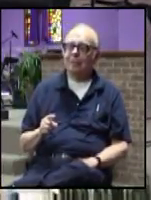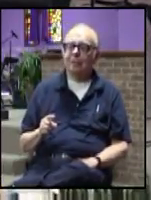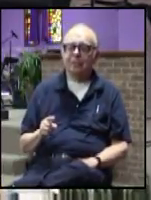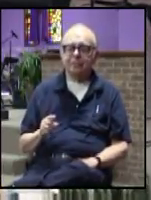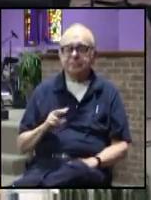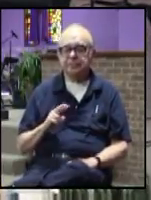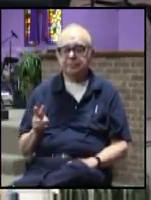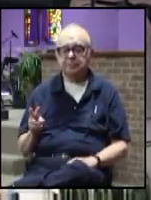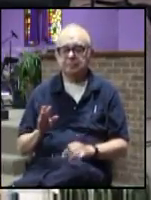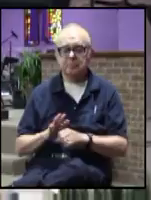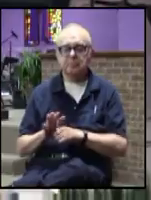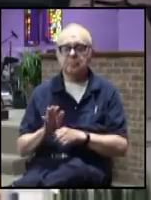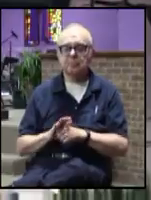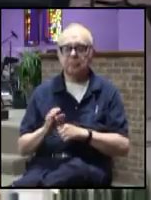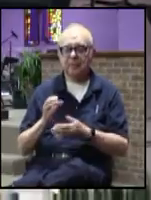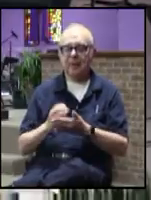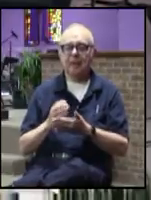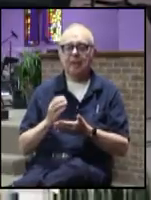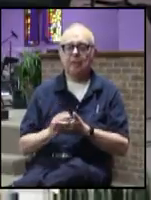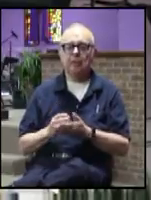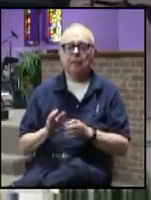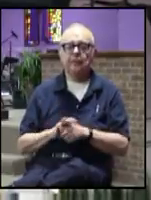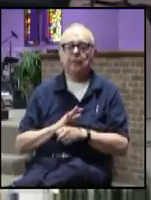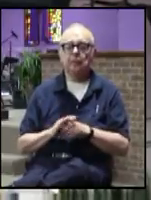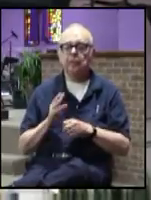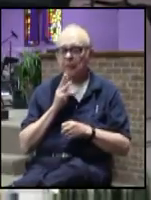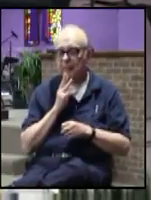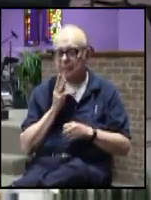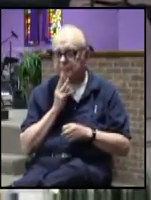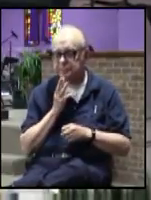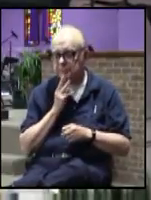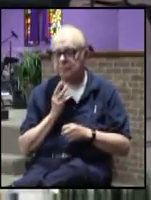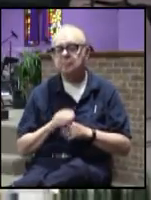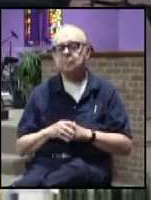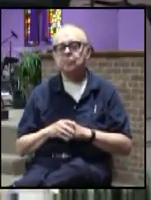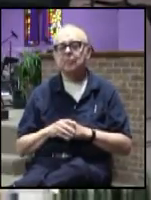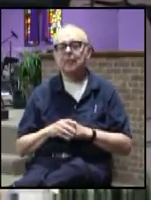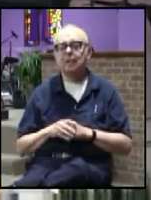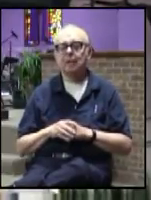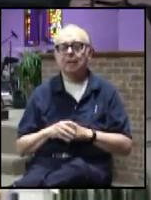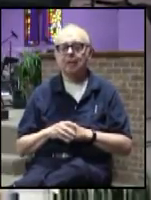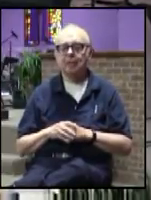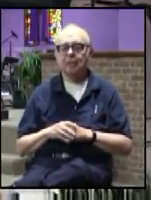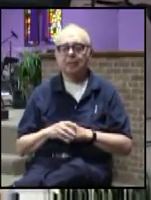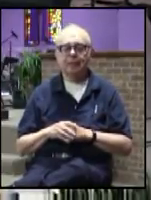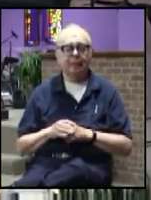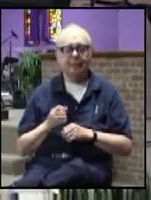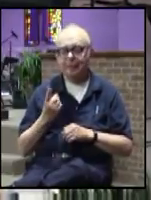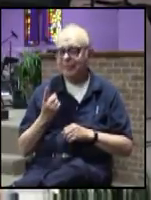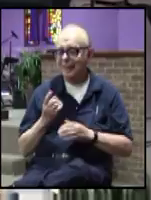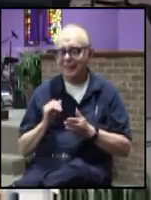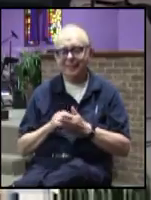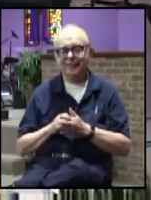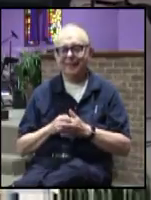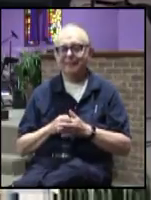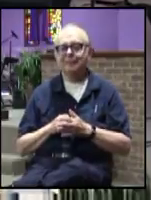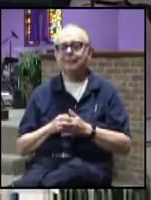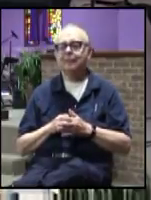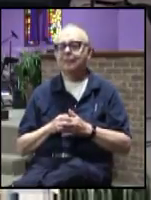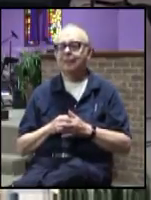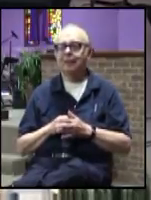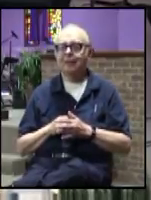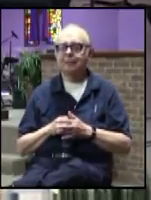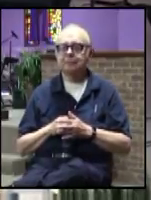So I look, and sure enough, the first cup had a little bit of water. So here I am. I don't believe this.